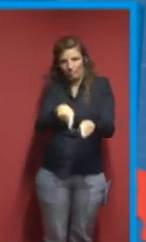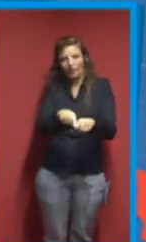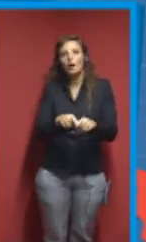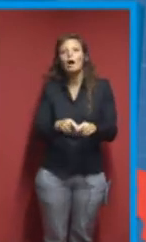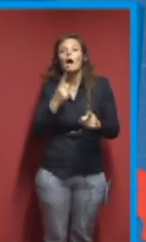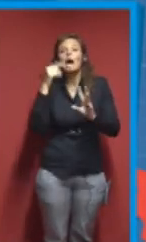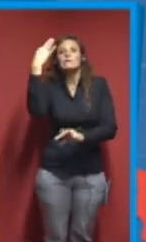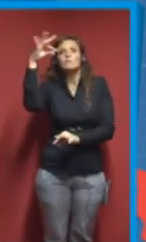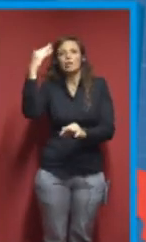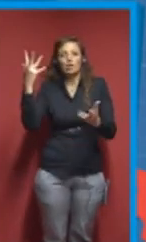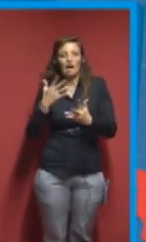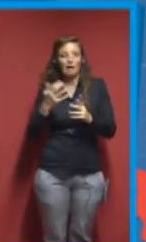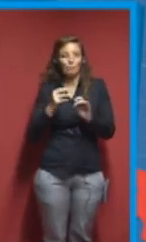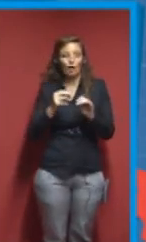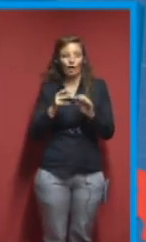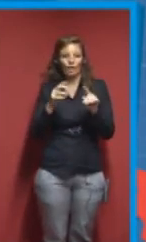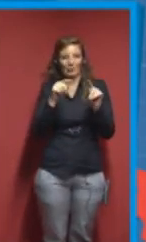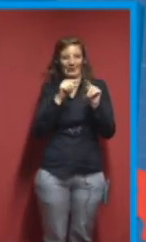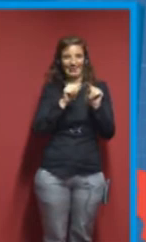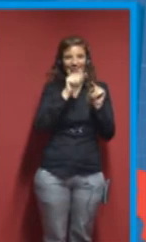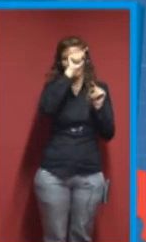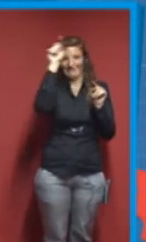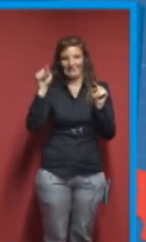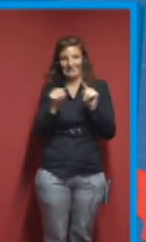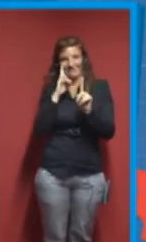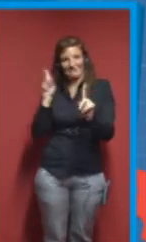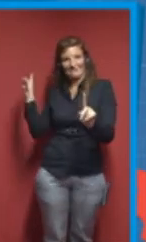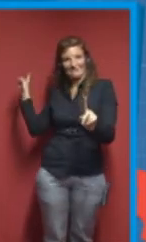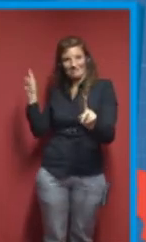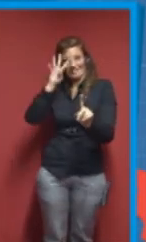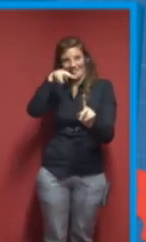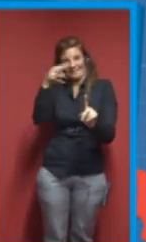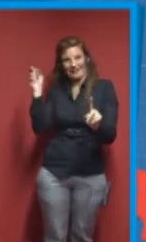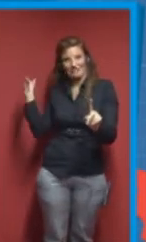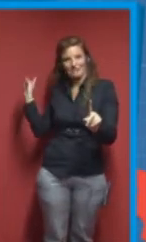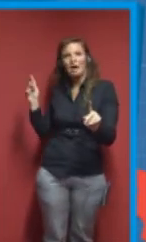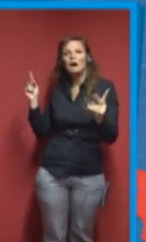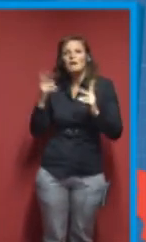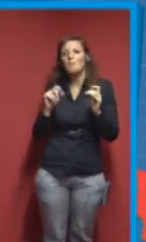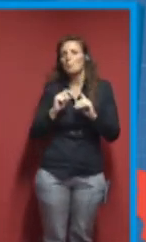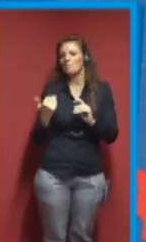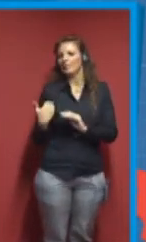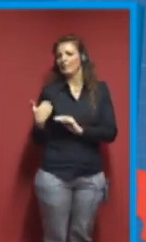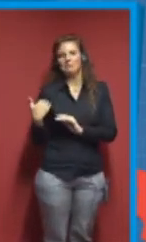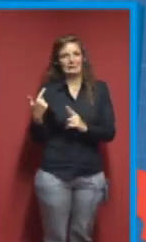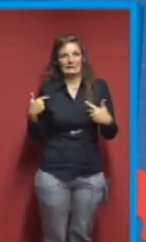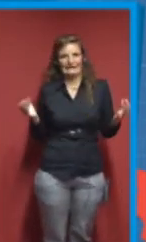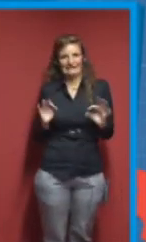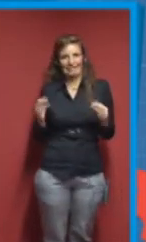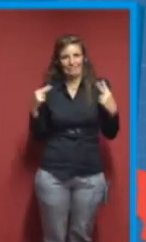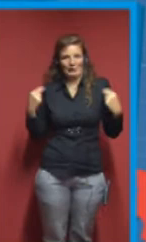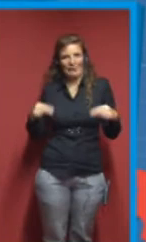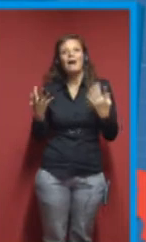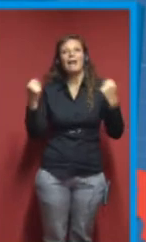something that we haven't really been able to do until very recently to the level and scale that we can now. So now we can sense the